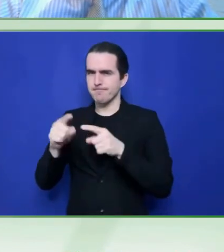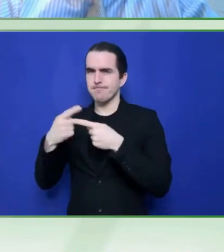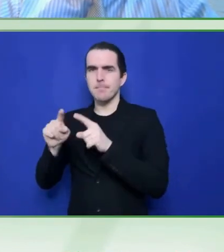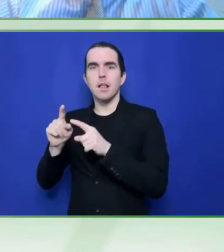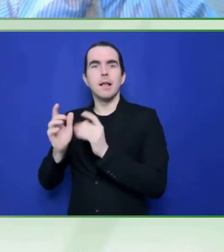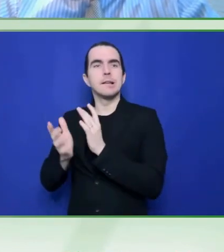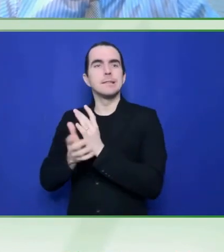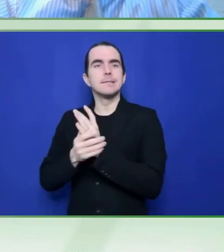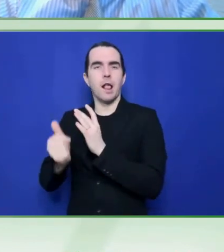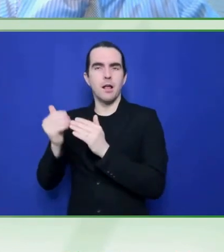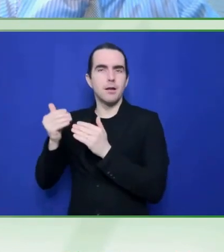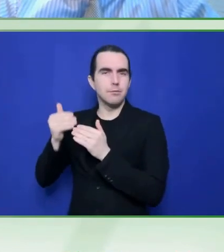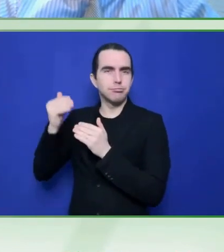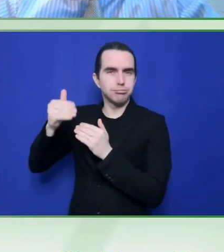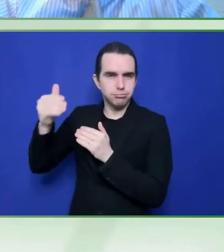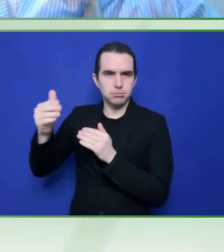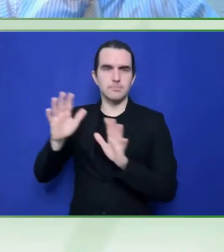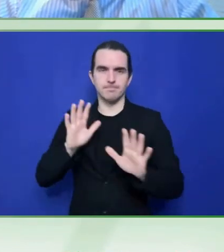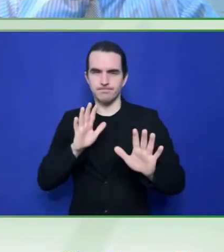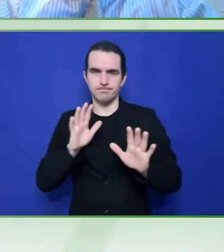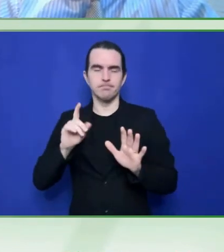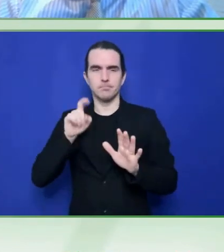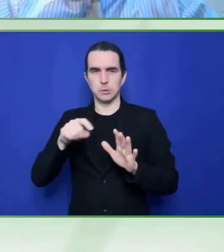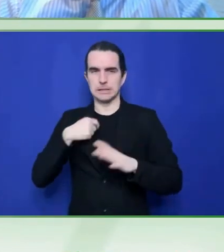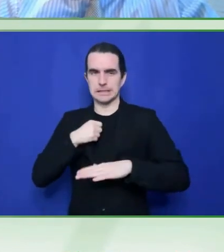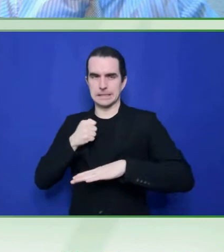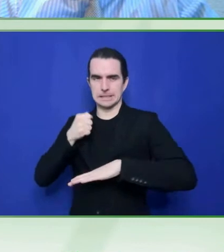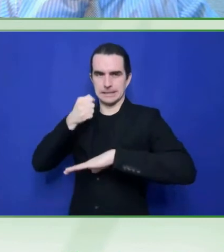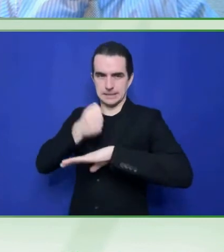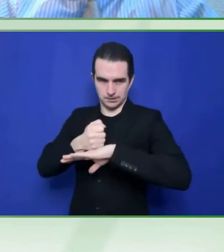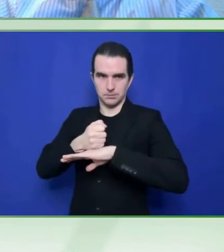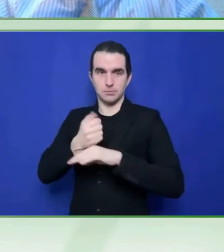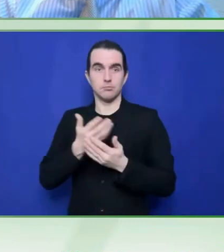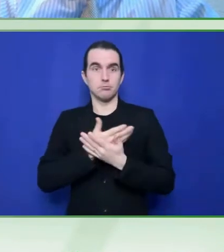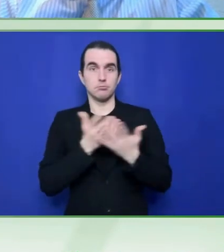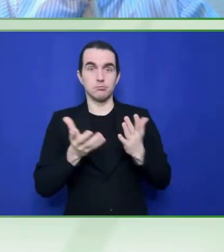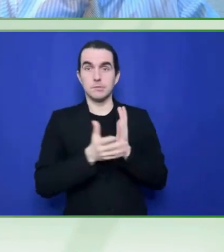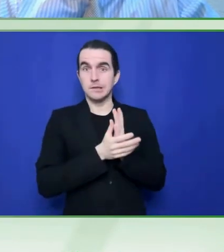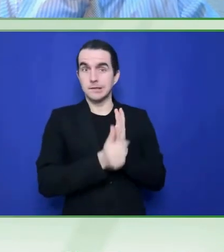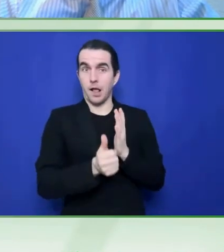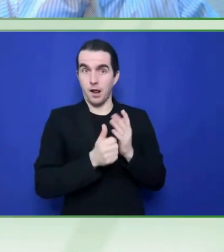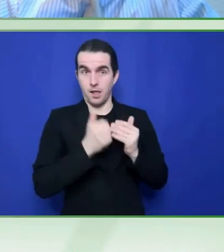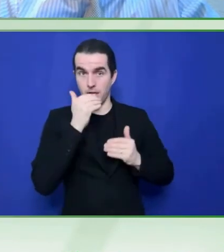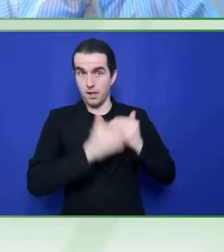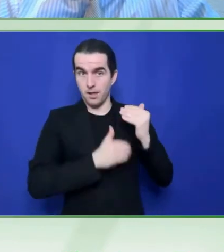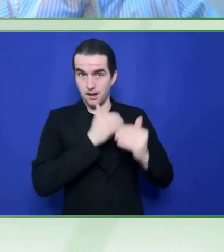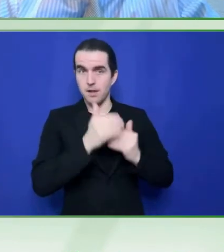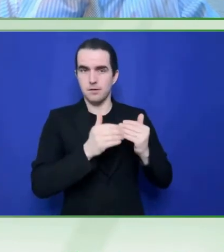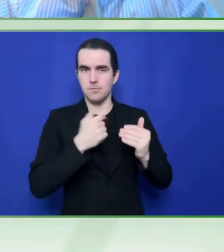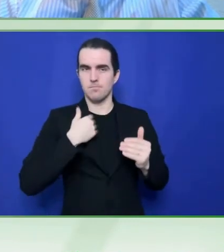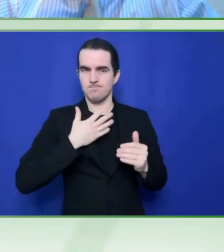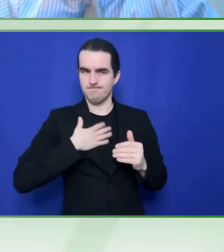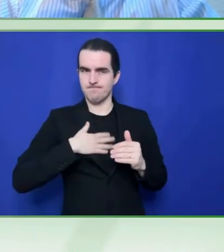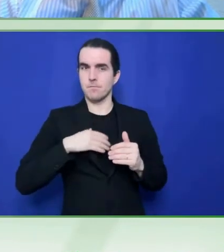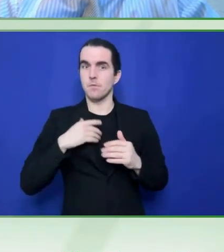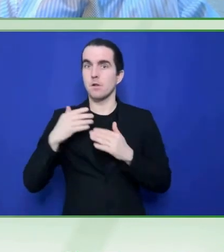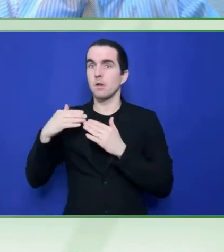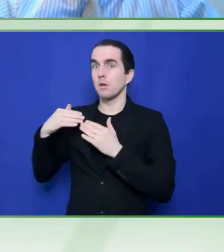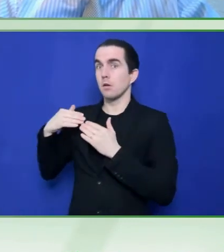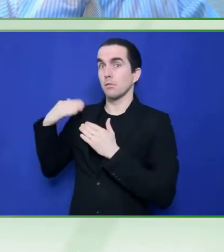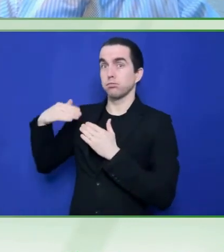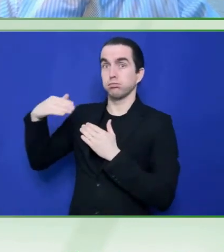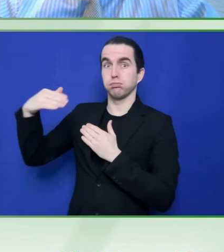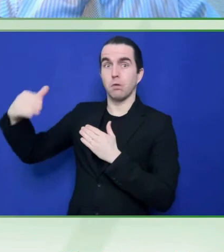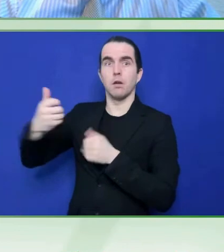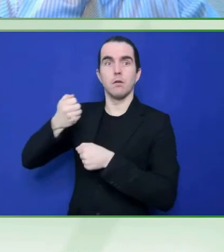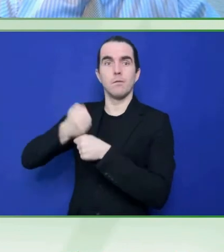that we'll continue as a business to apply the triple bottom line approach: people, planet,